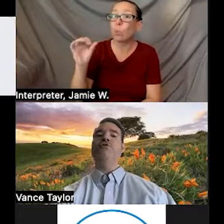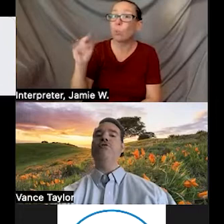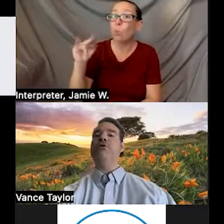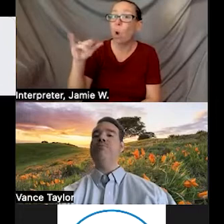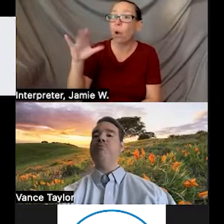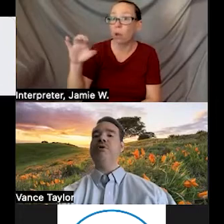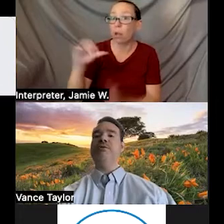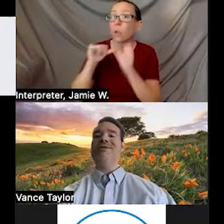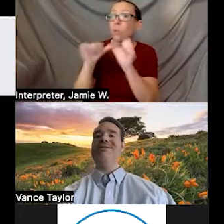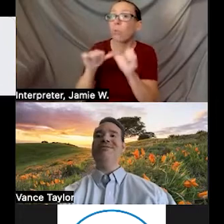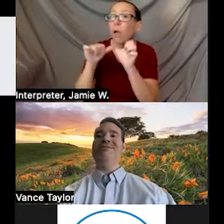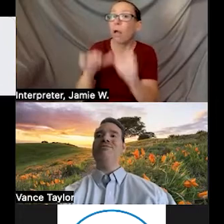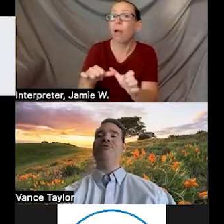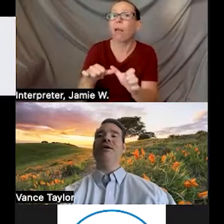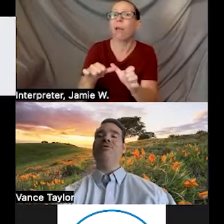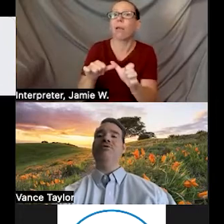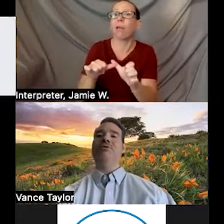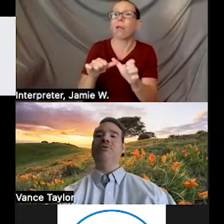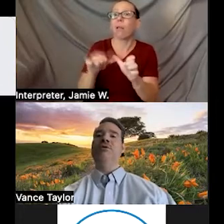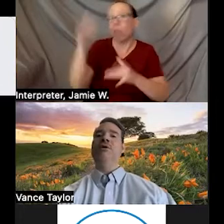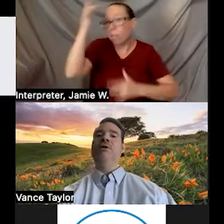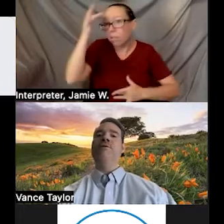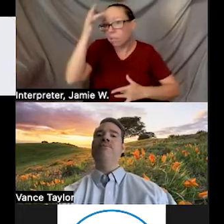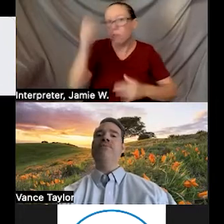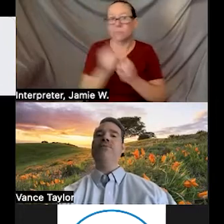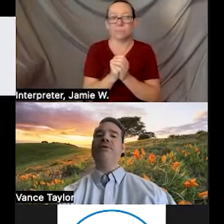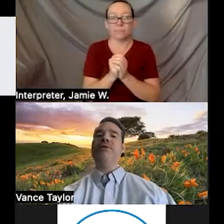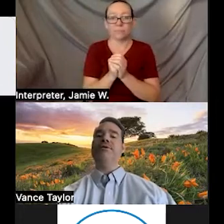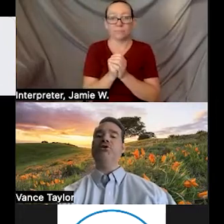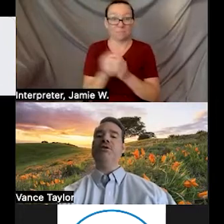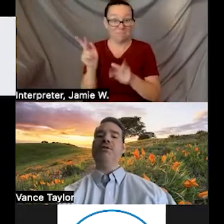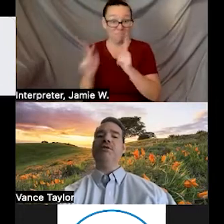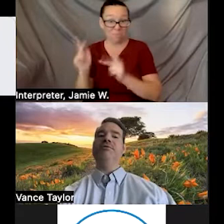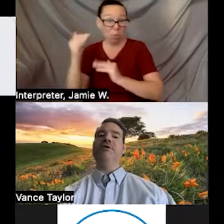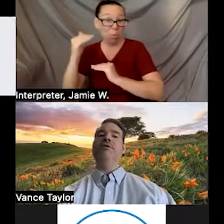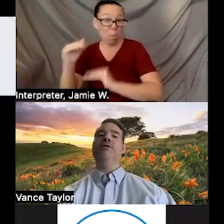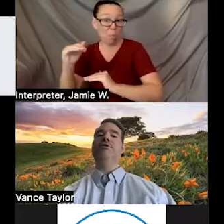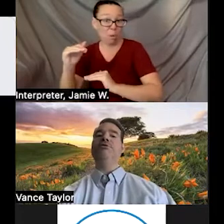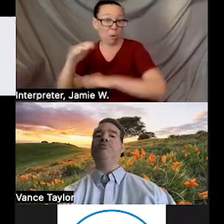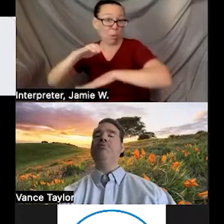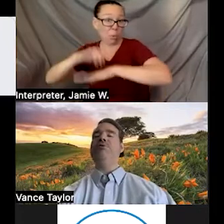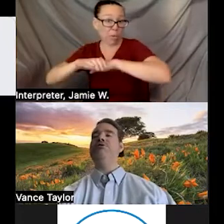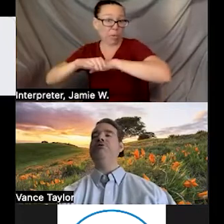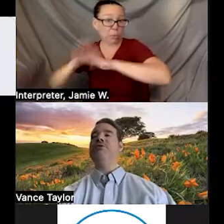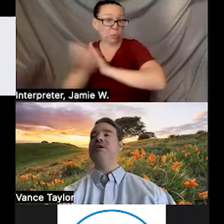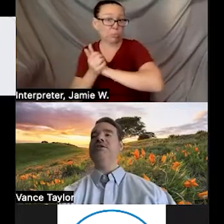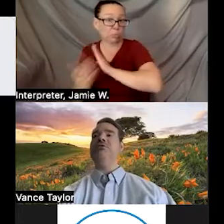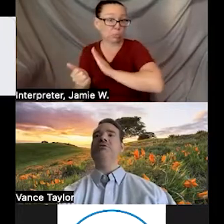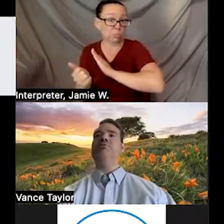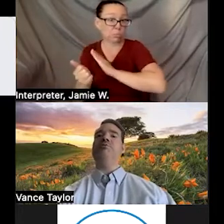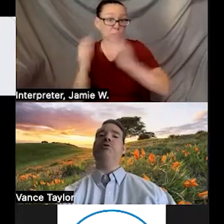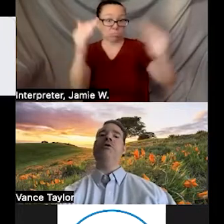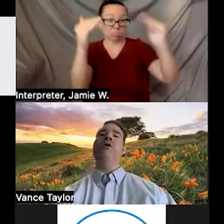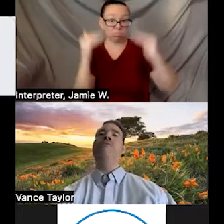right? You've also got people that English isn't their first language. And as you go down the list, you see people in institutionalized settings,